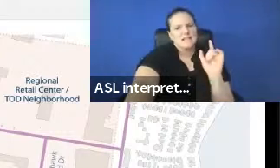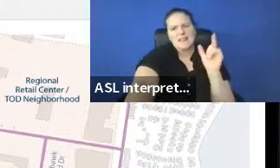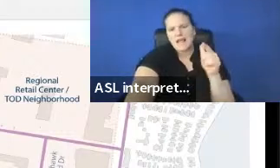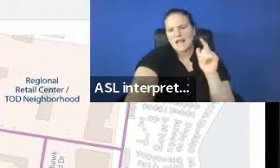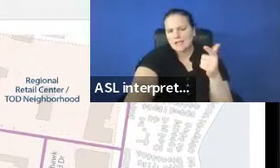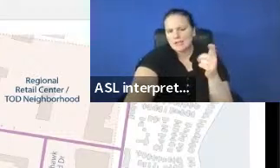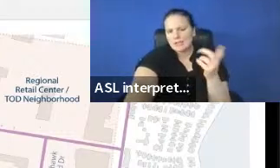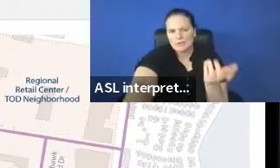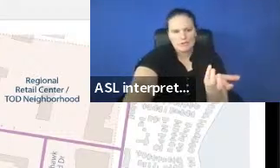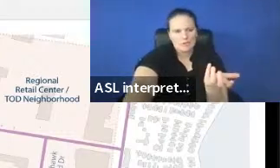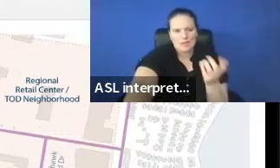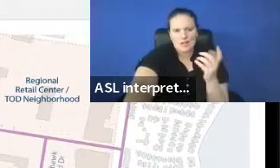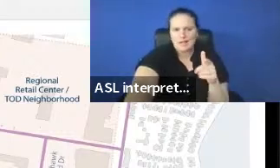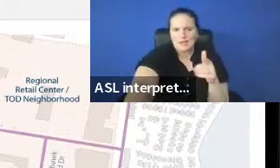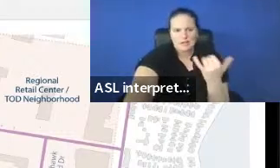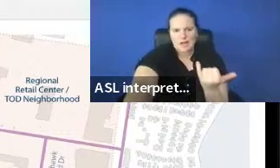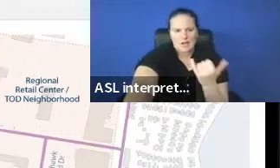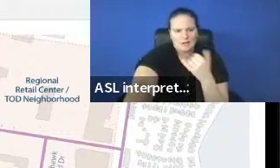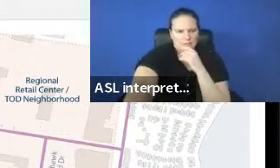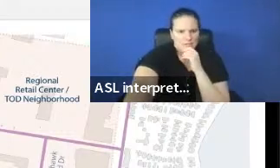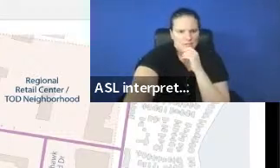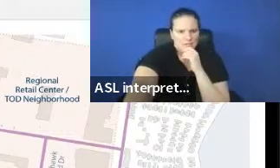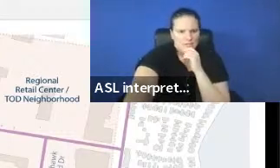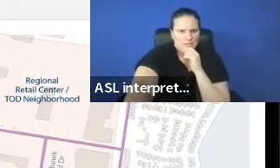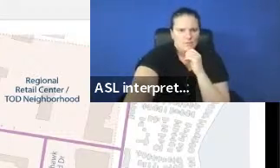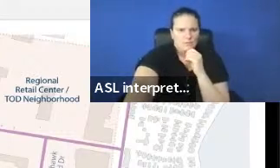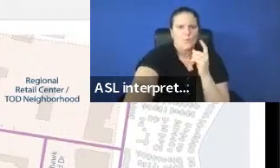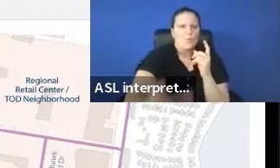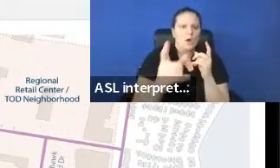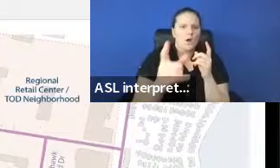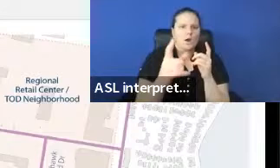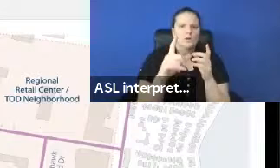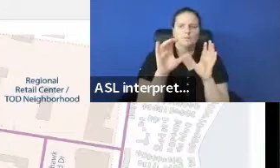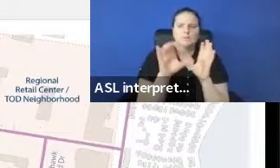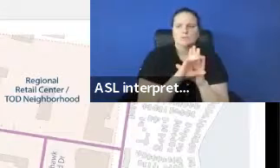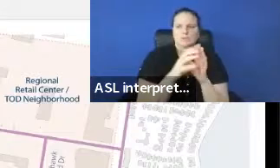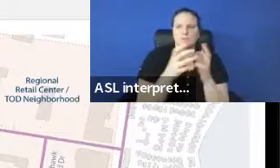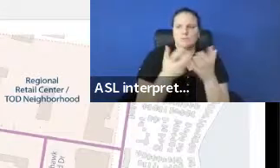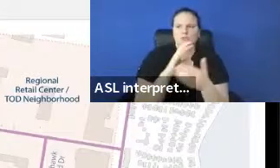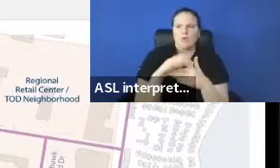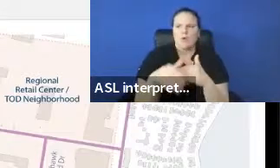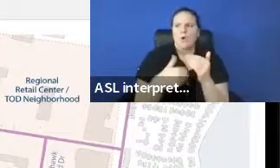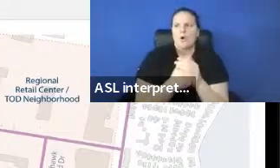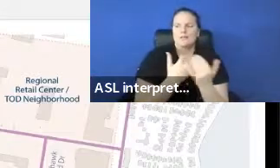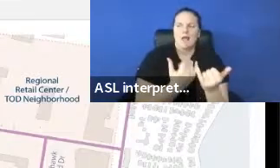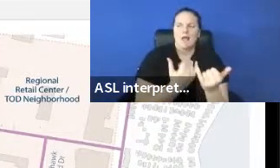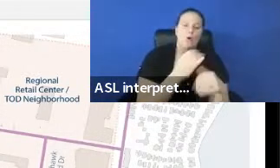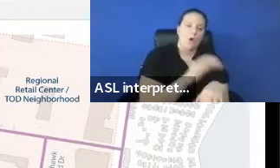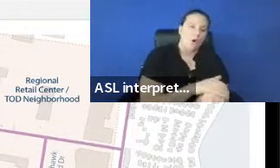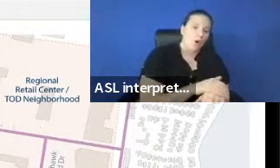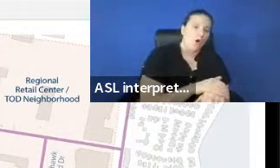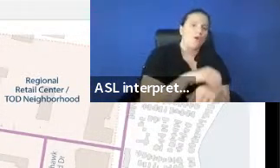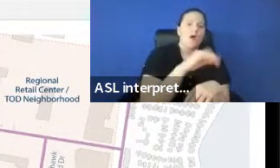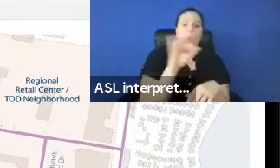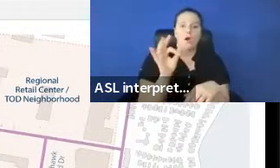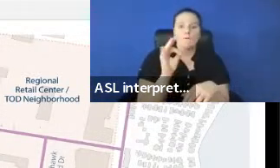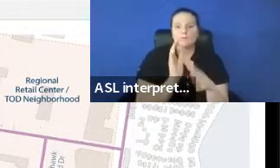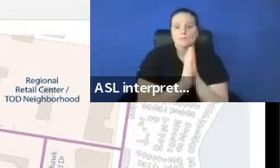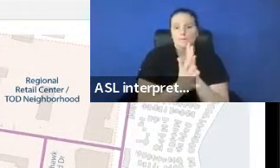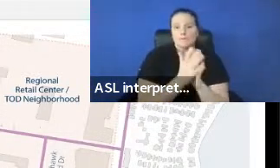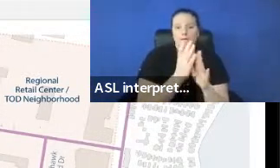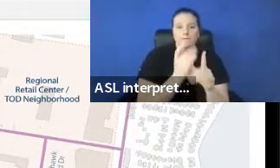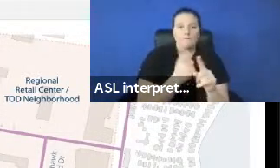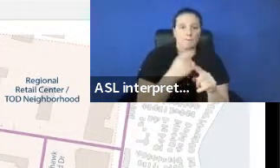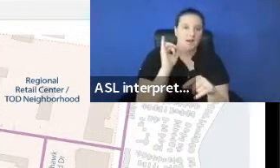singular legend that applies to all the diagrams. Right now, we're just talking about the on and off traffic from I-5.